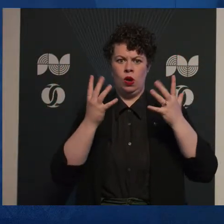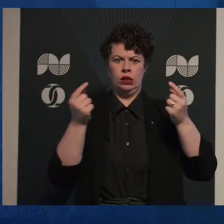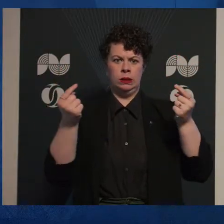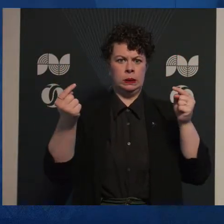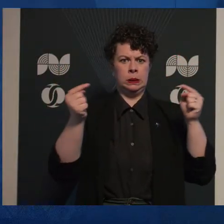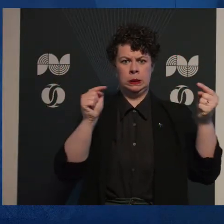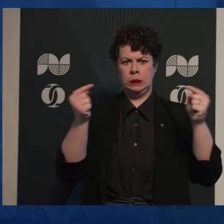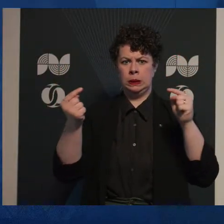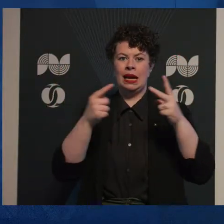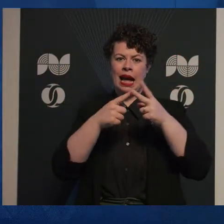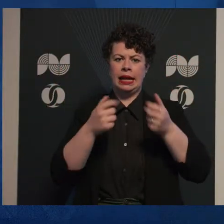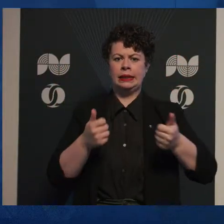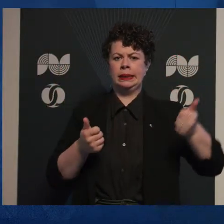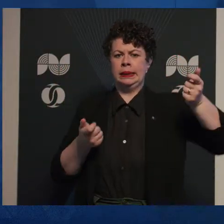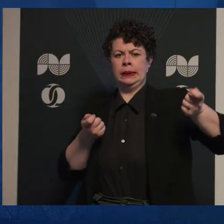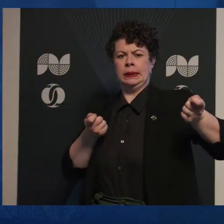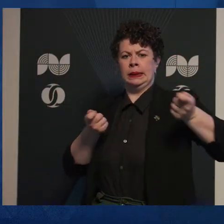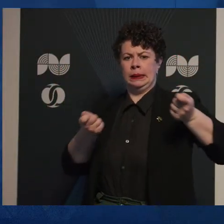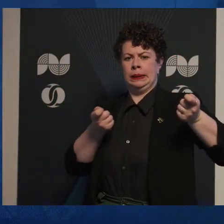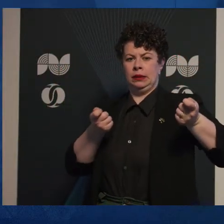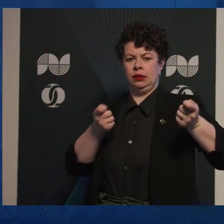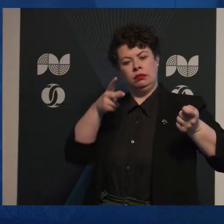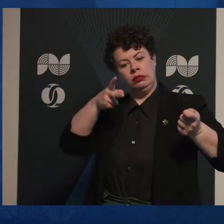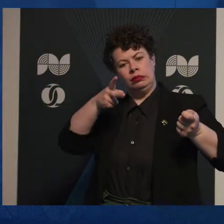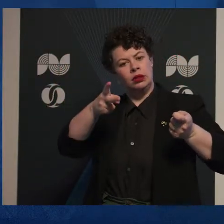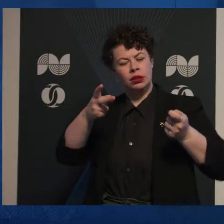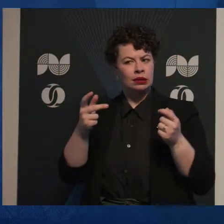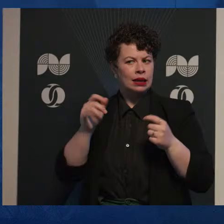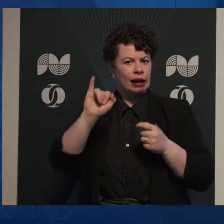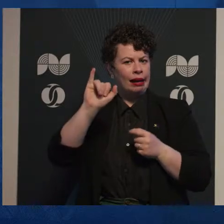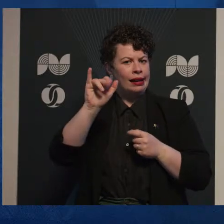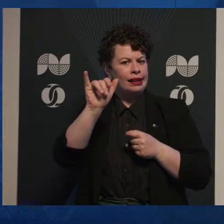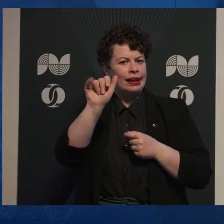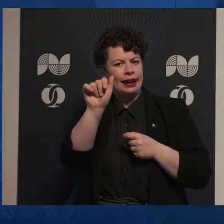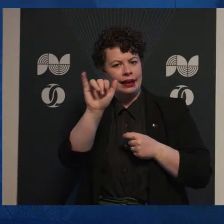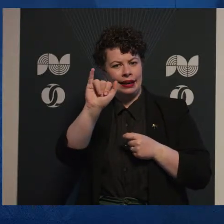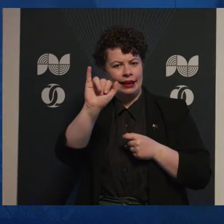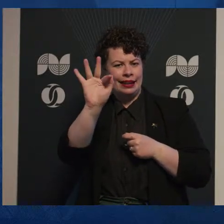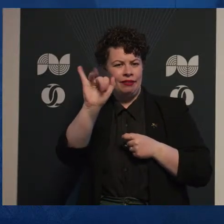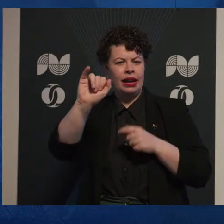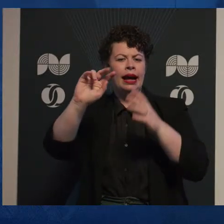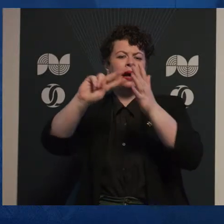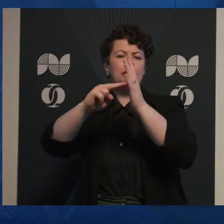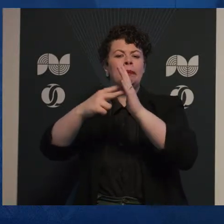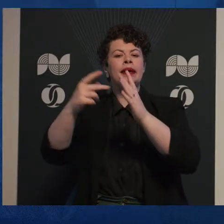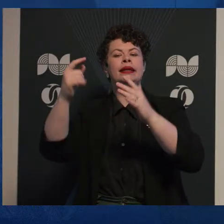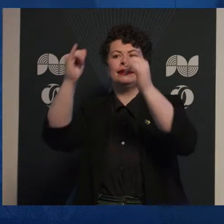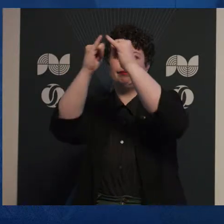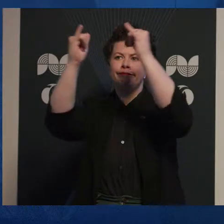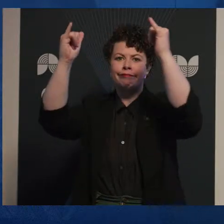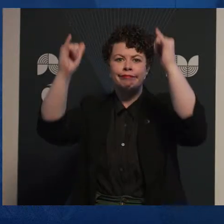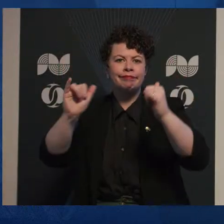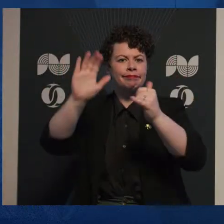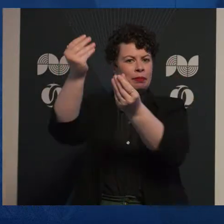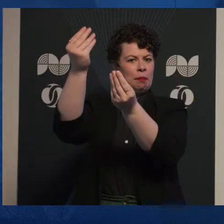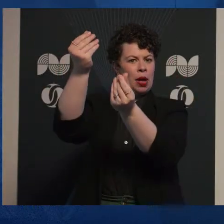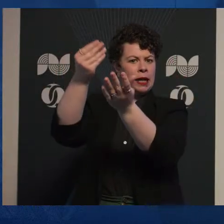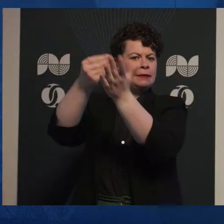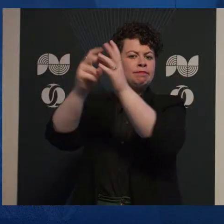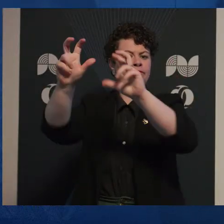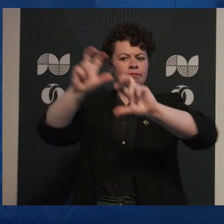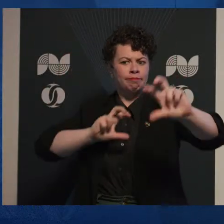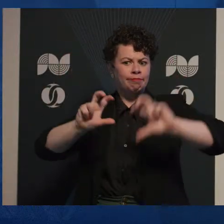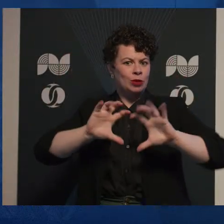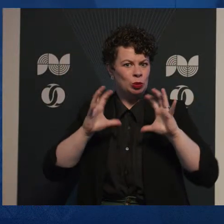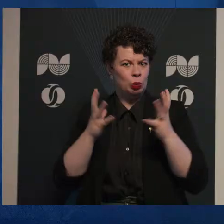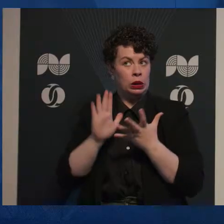Role of IFIs in a Changing World. I've asked all the panelists to give short introductory remarks on